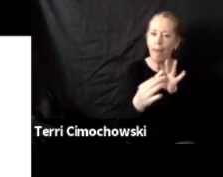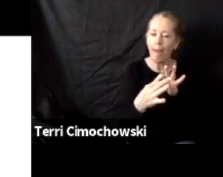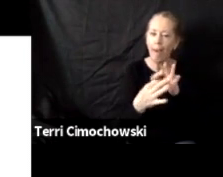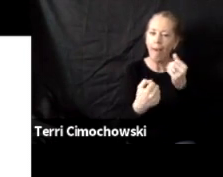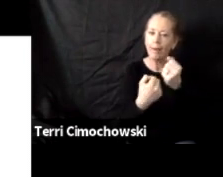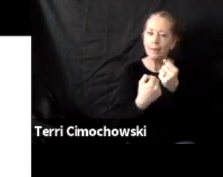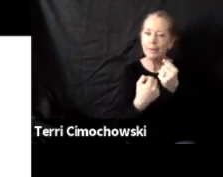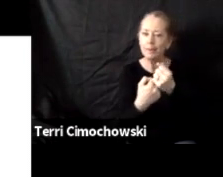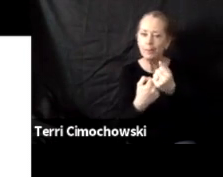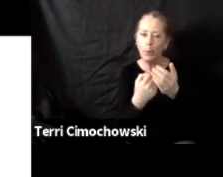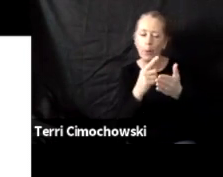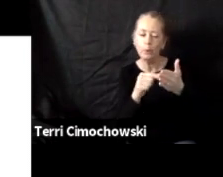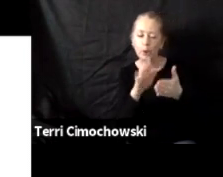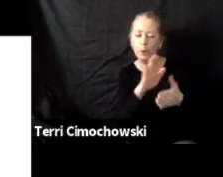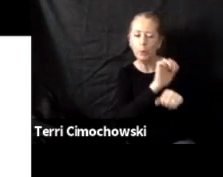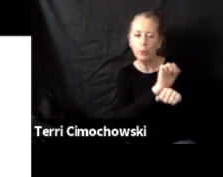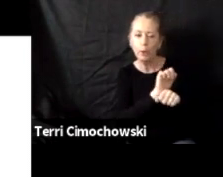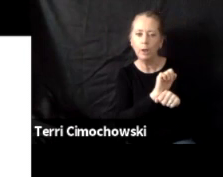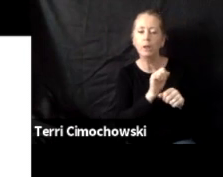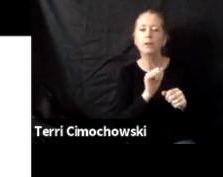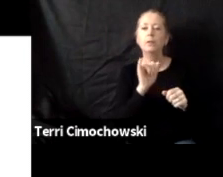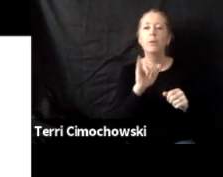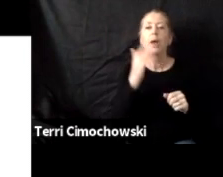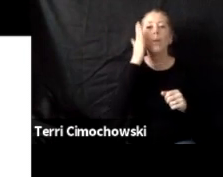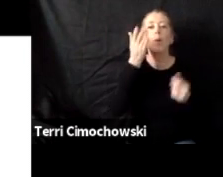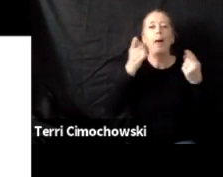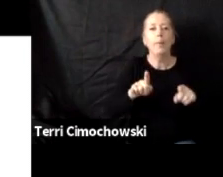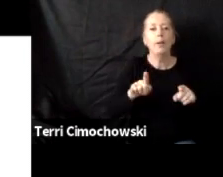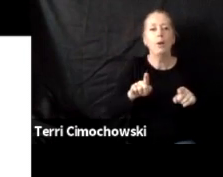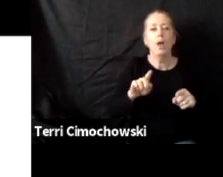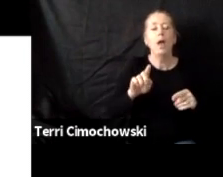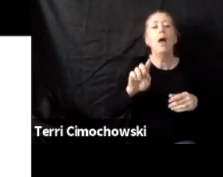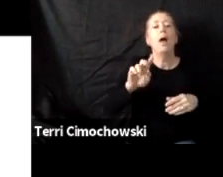is really that one-on-one time, and that is going to happen at least twice a month.